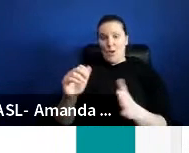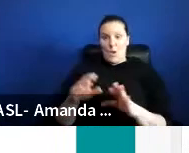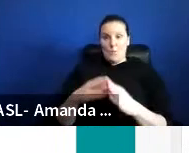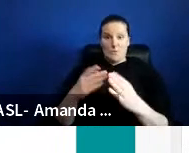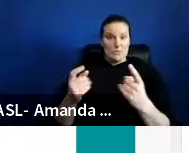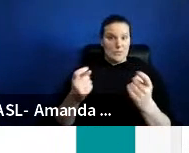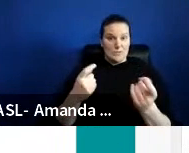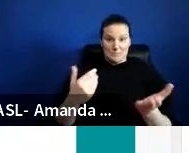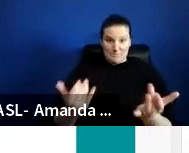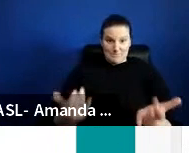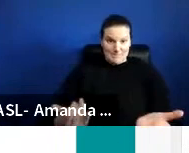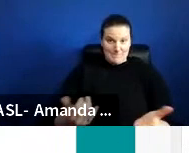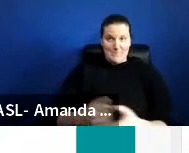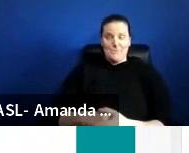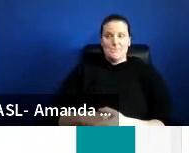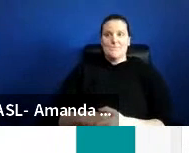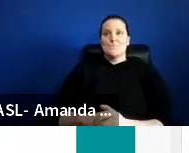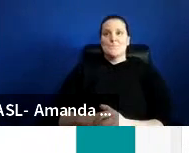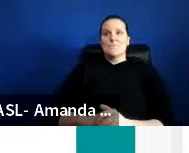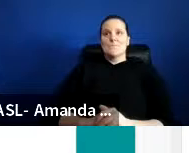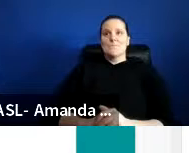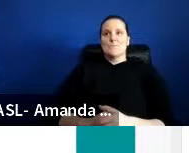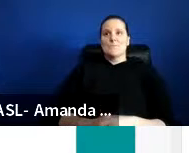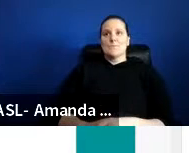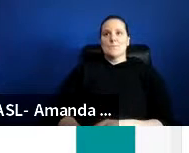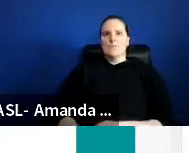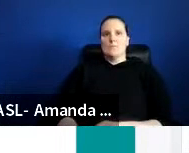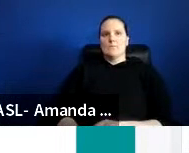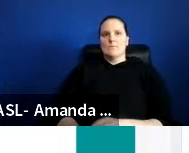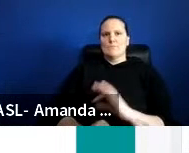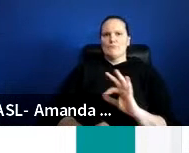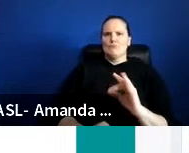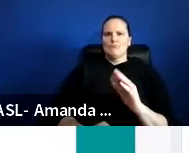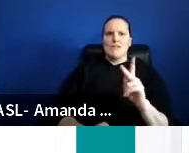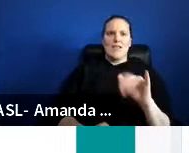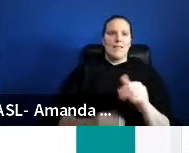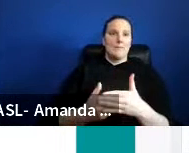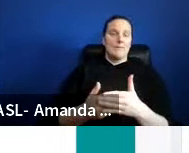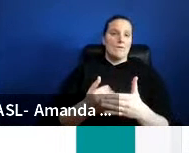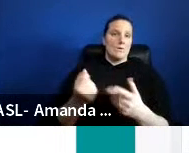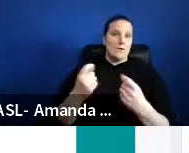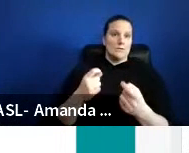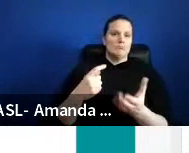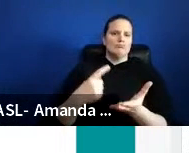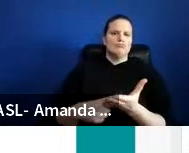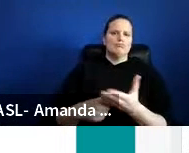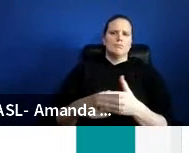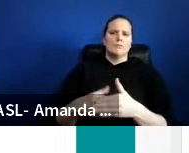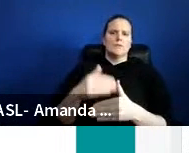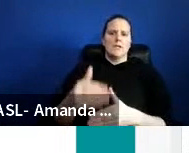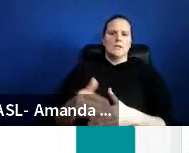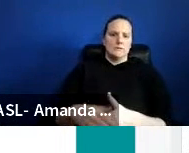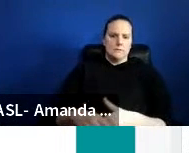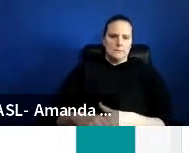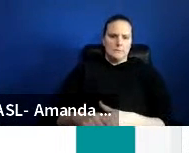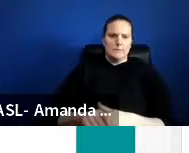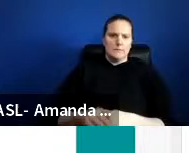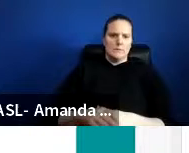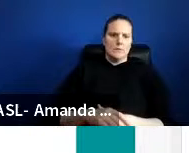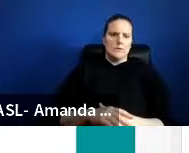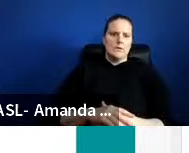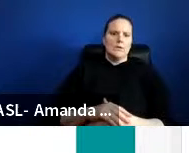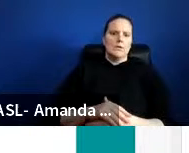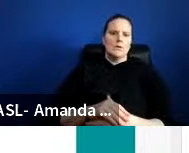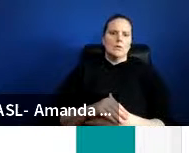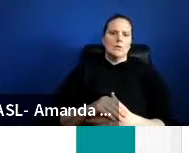any questions. Thanks, Kelly. Before we take questions, I'll go over our next steps. So the next steps